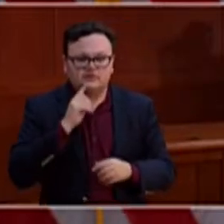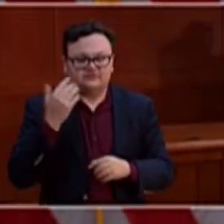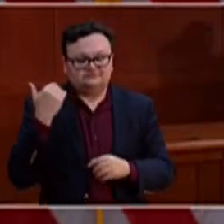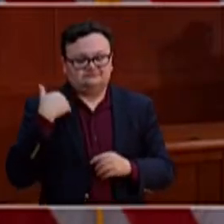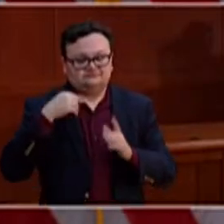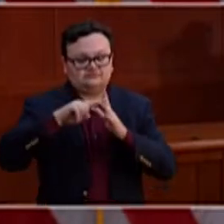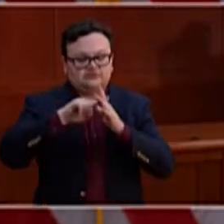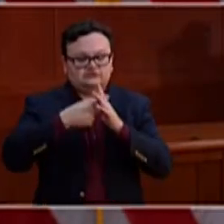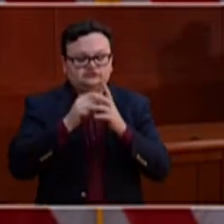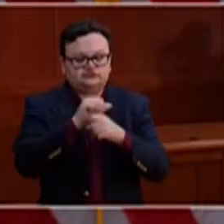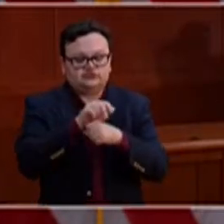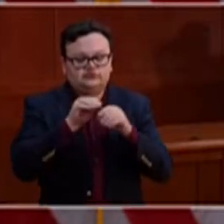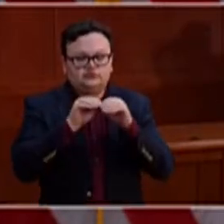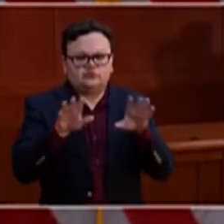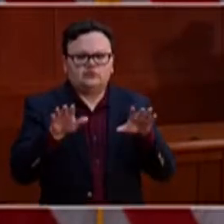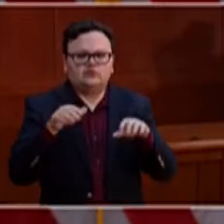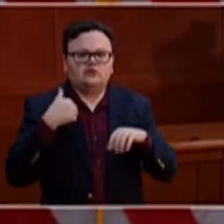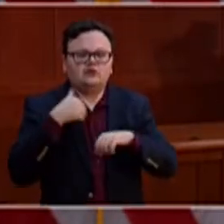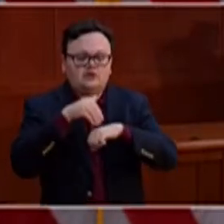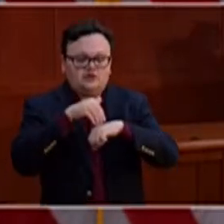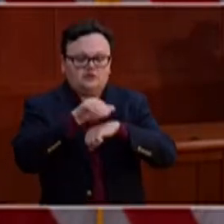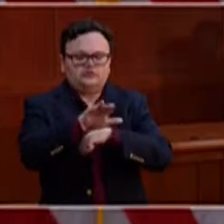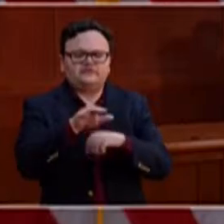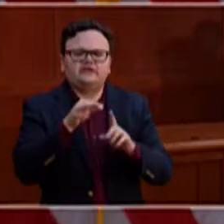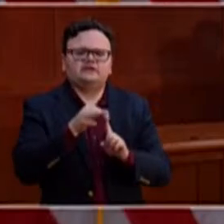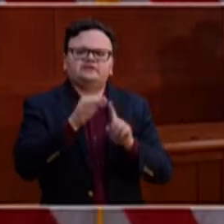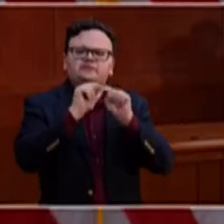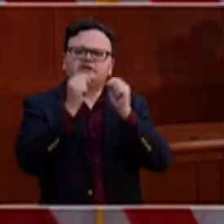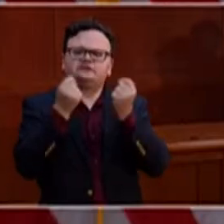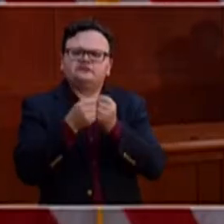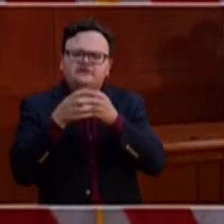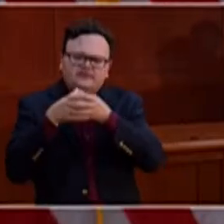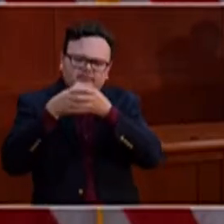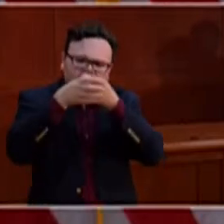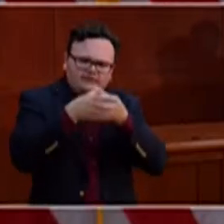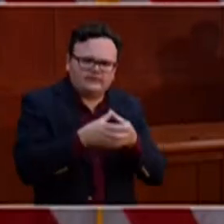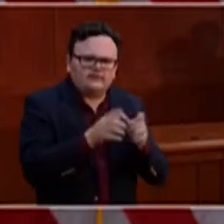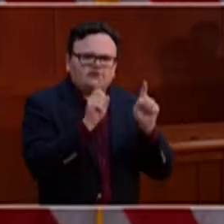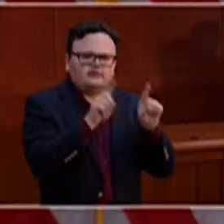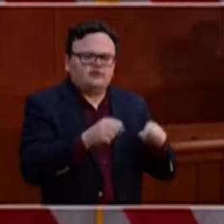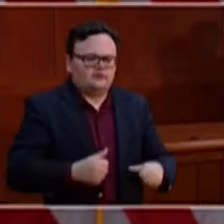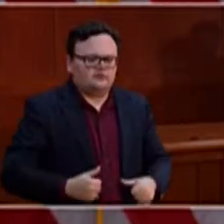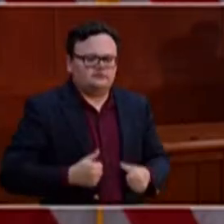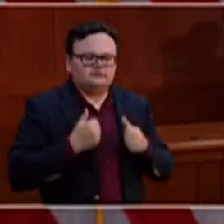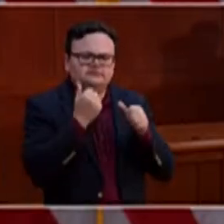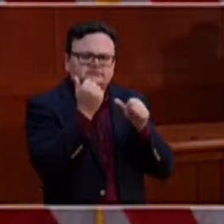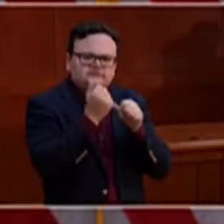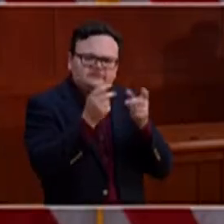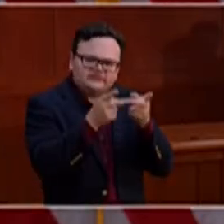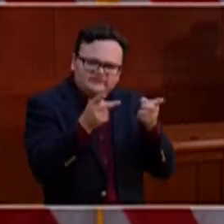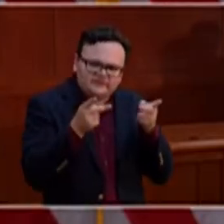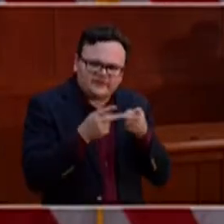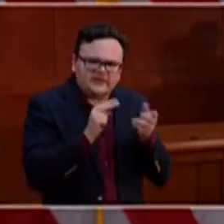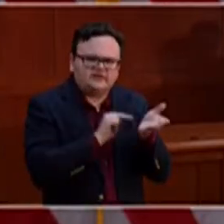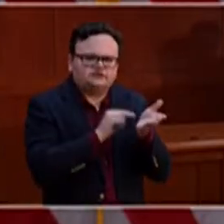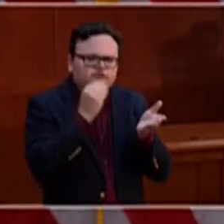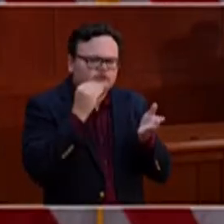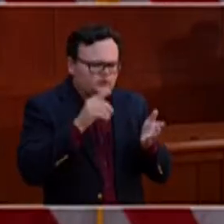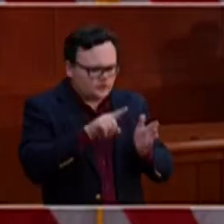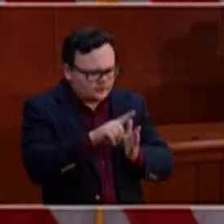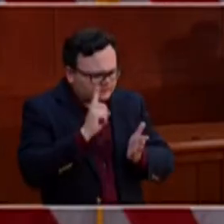incident management teams to every long-term care facility to check on their infection control practices, screening